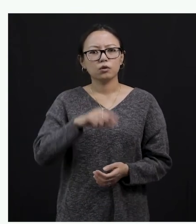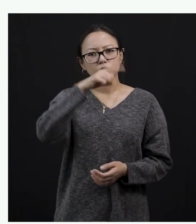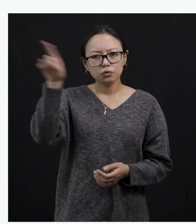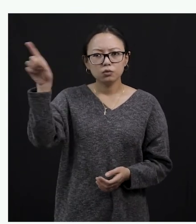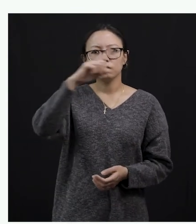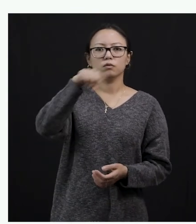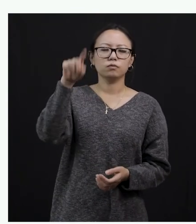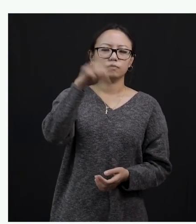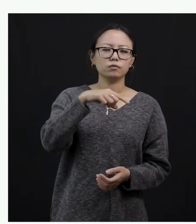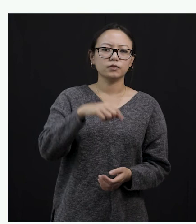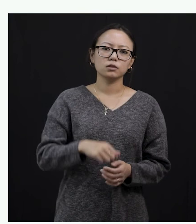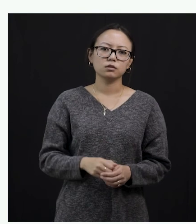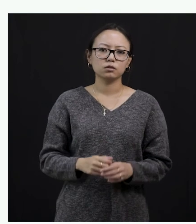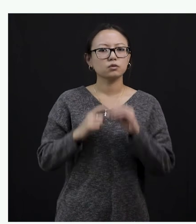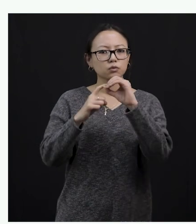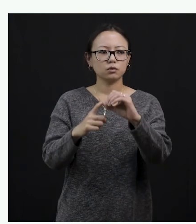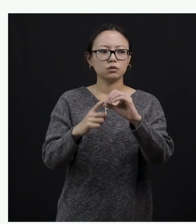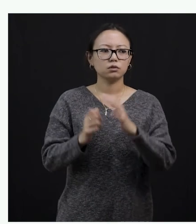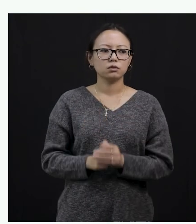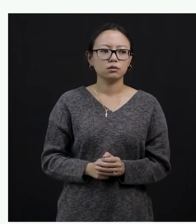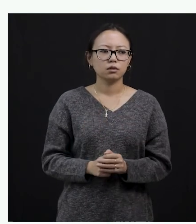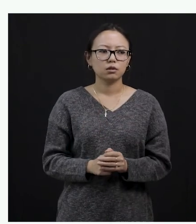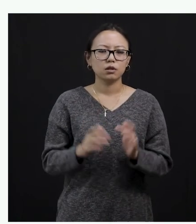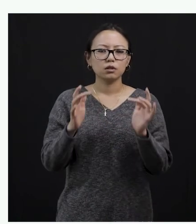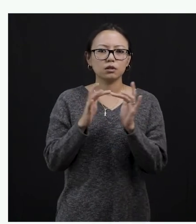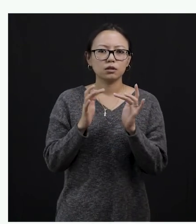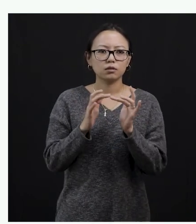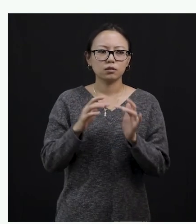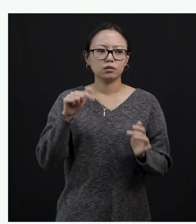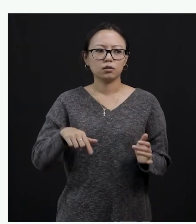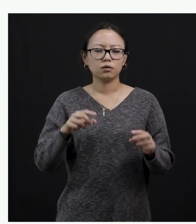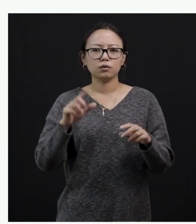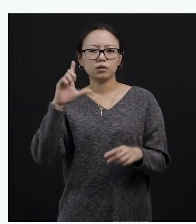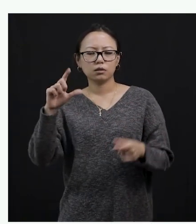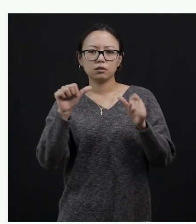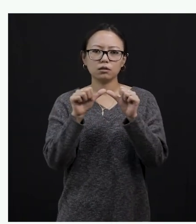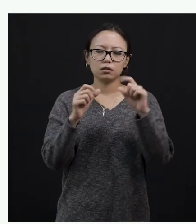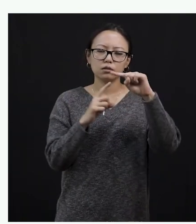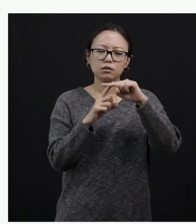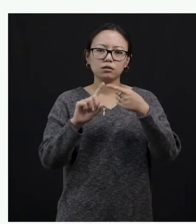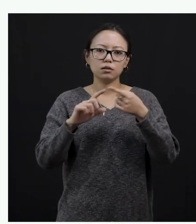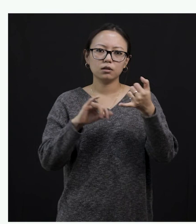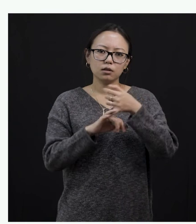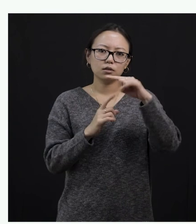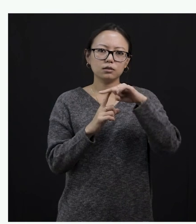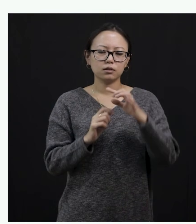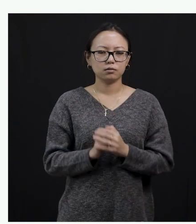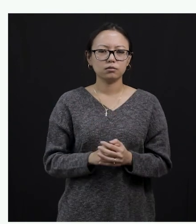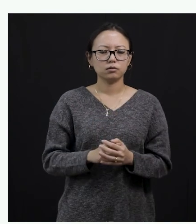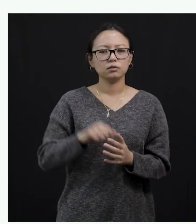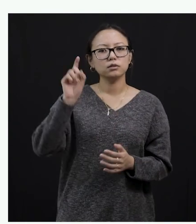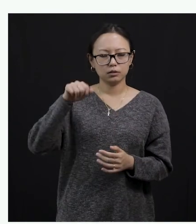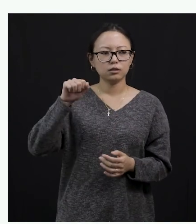Number one, the internet is the latest means of communication. Again, yes. Number two, we must